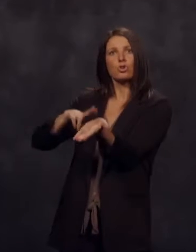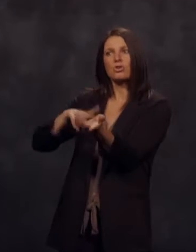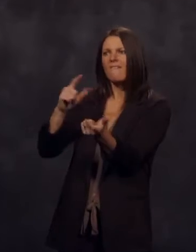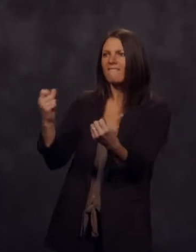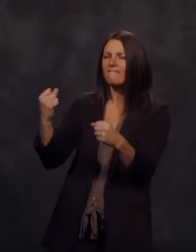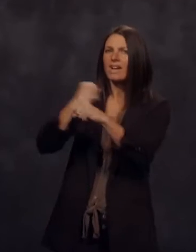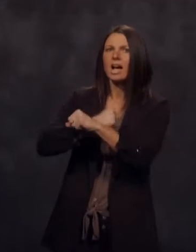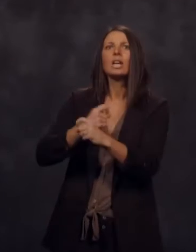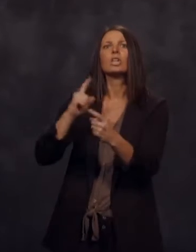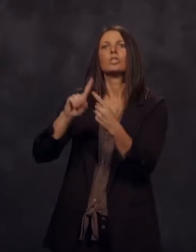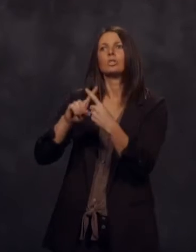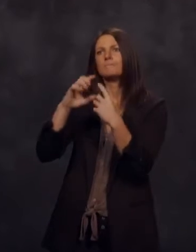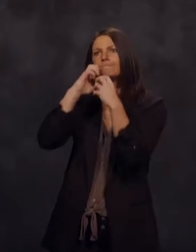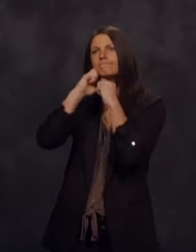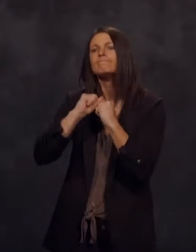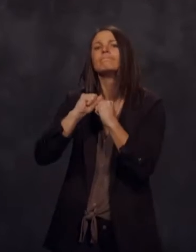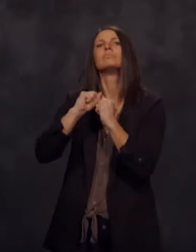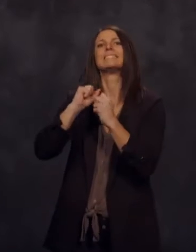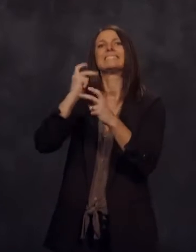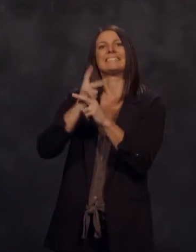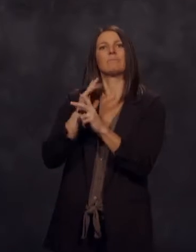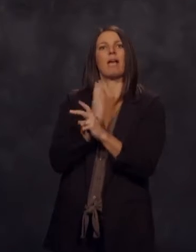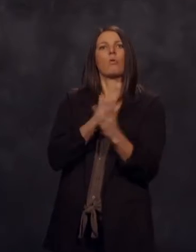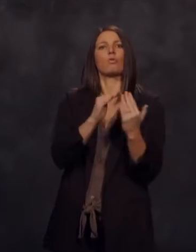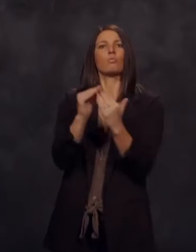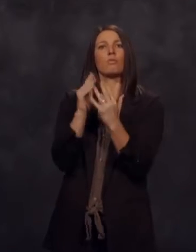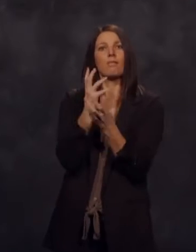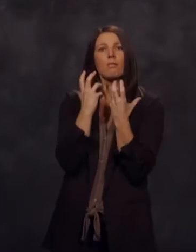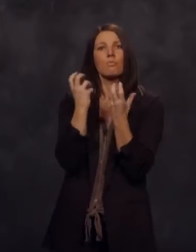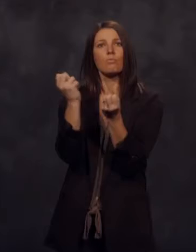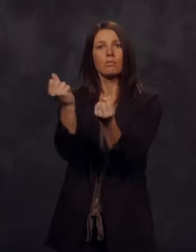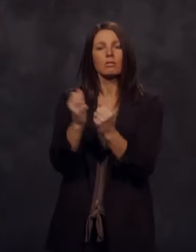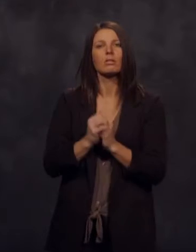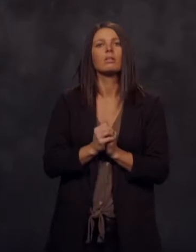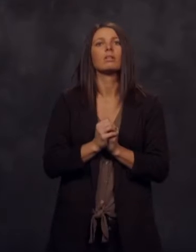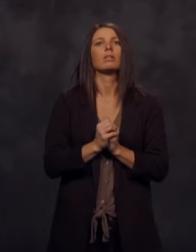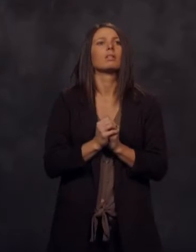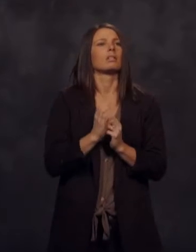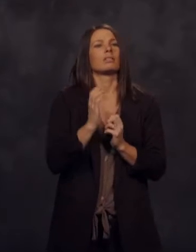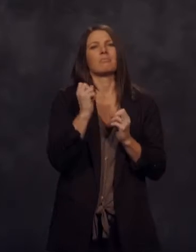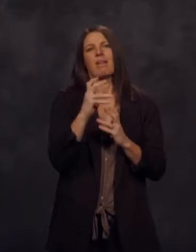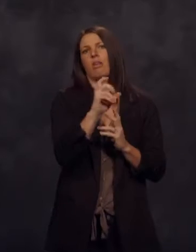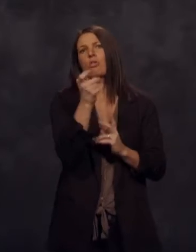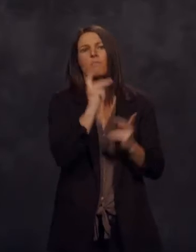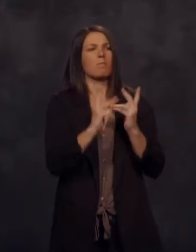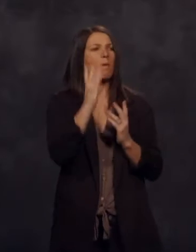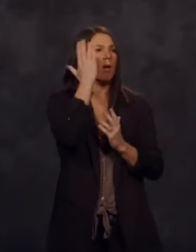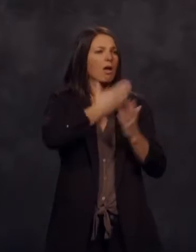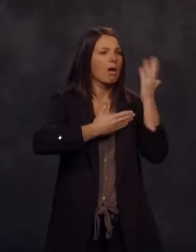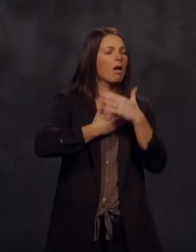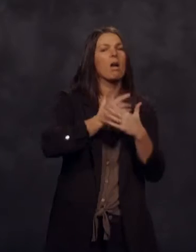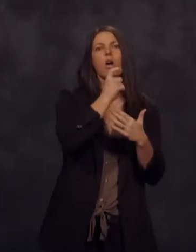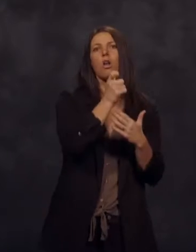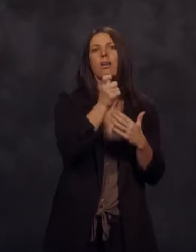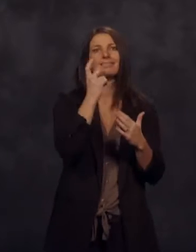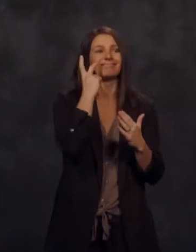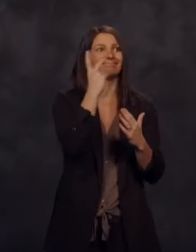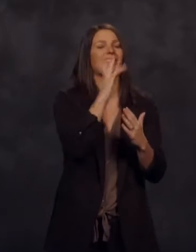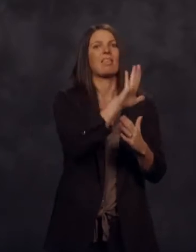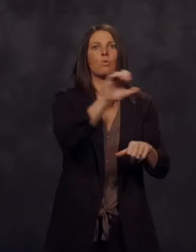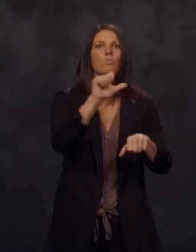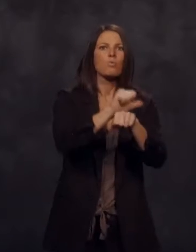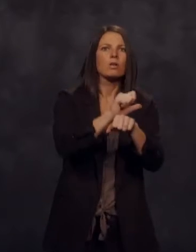fight to keep us and our communities healthy. We depend on the unseen work of so many others who devote their lives to helping